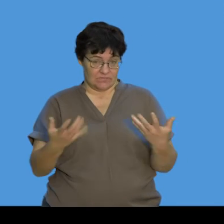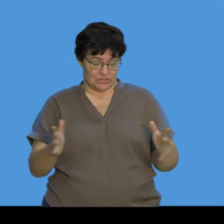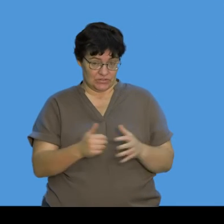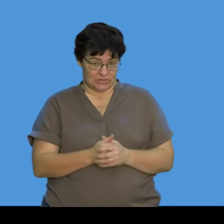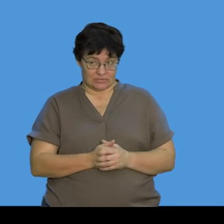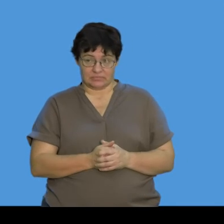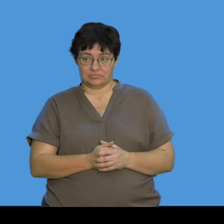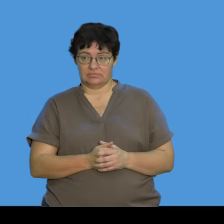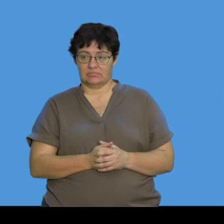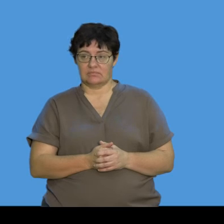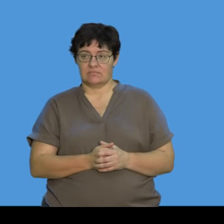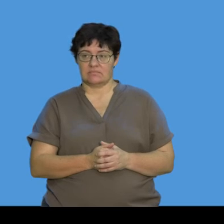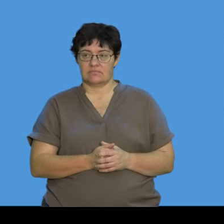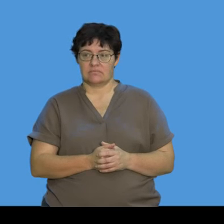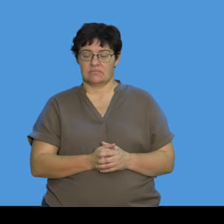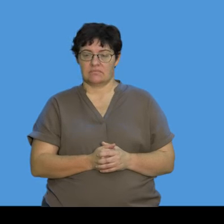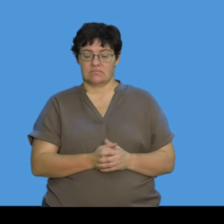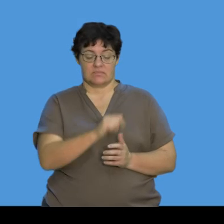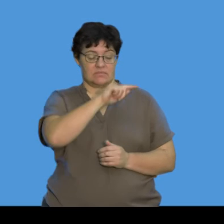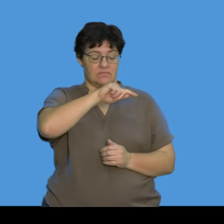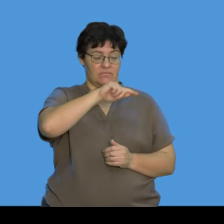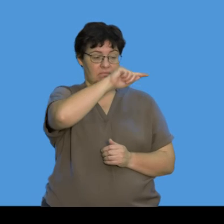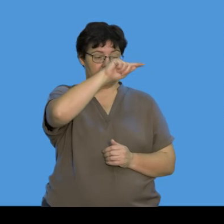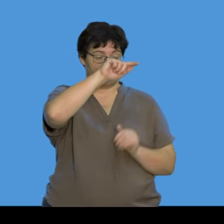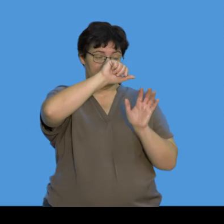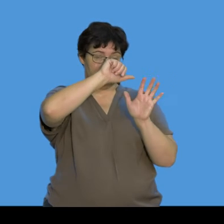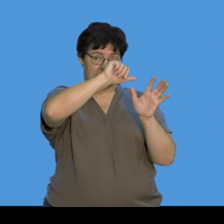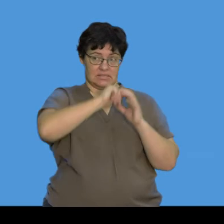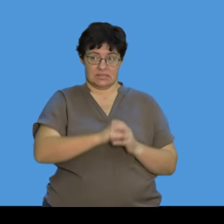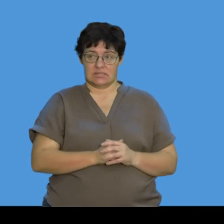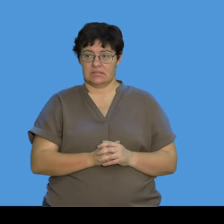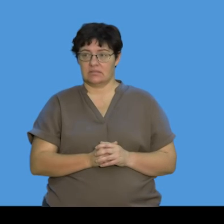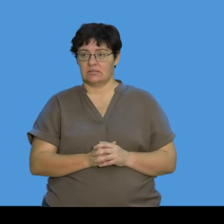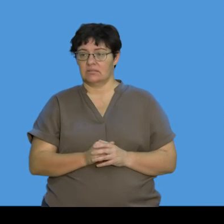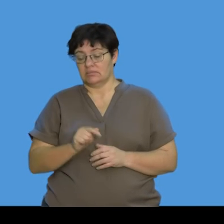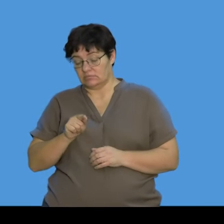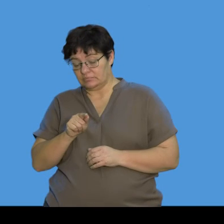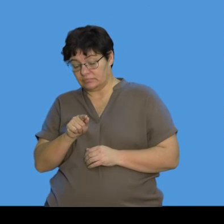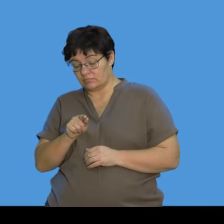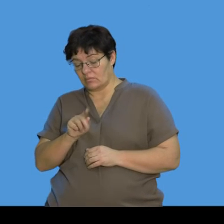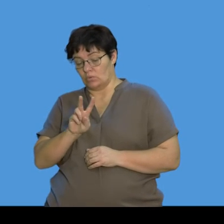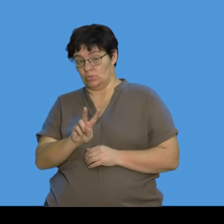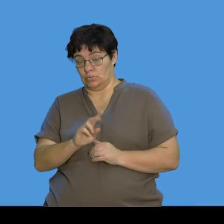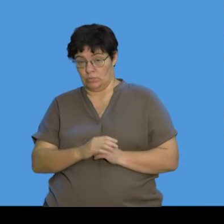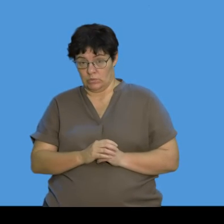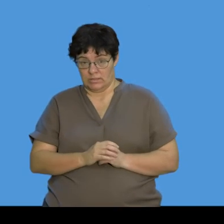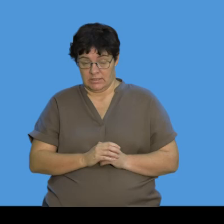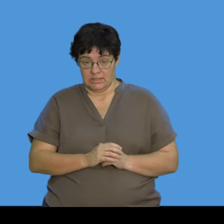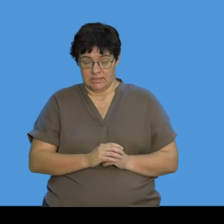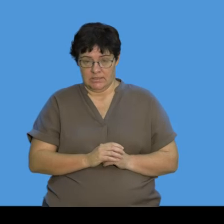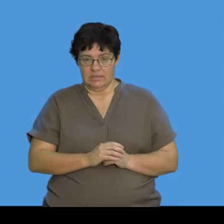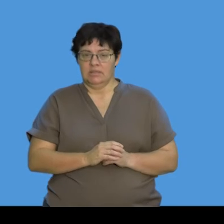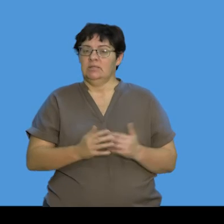So they said this is a 6, square root of 6 that is, and this is 2 units.